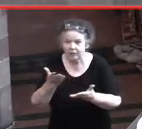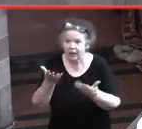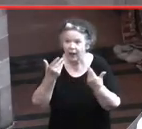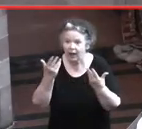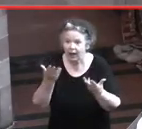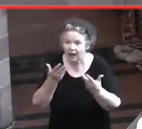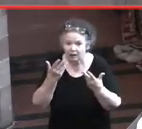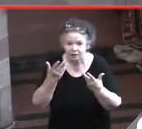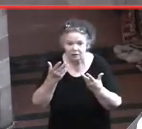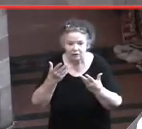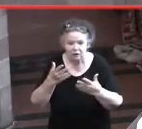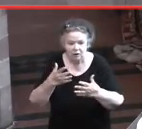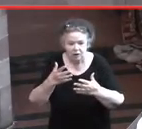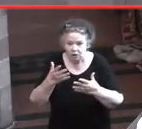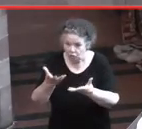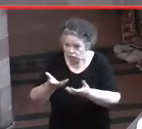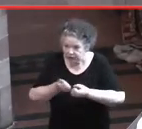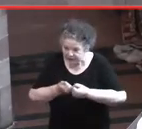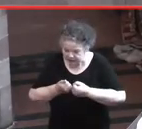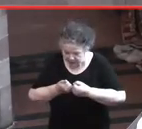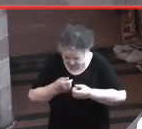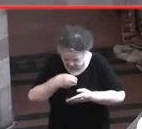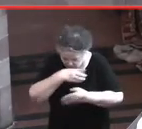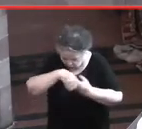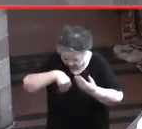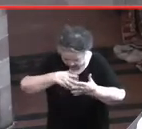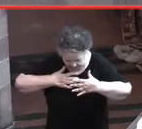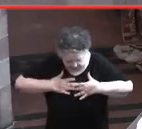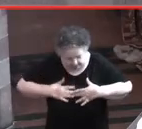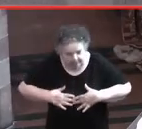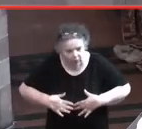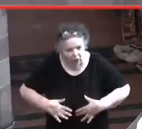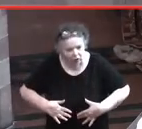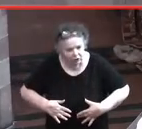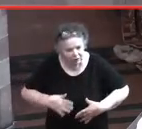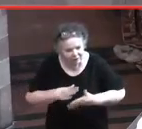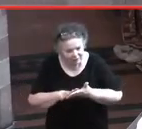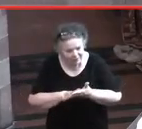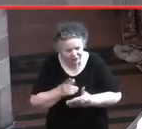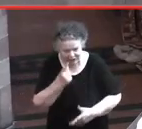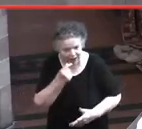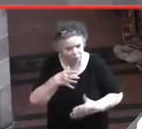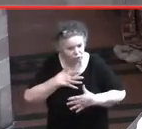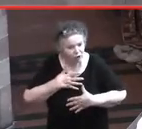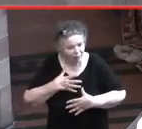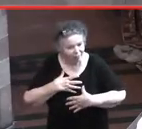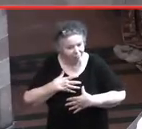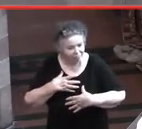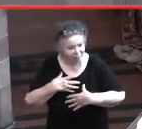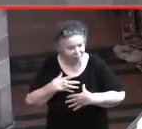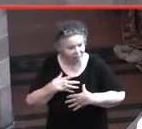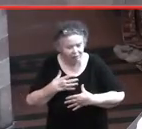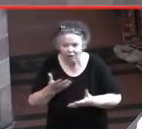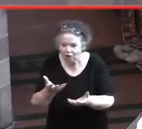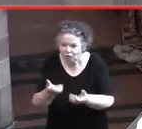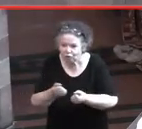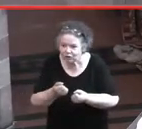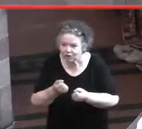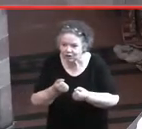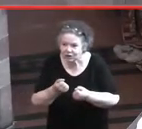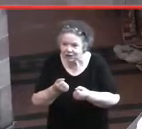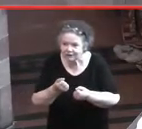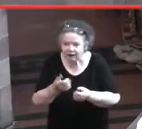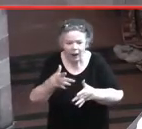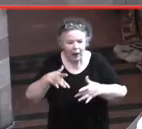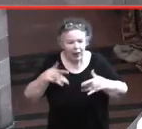Receive the complex body through which you have the capacity to breathe. receive the gift of